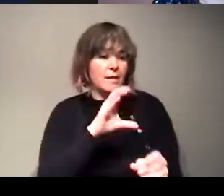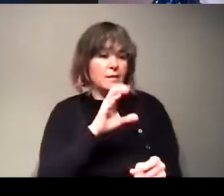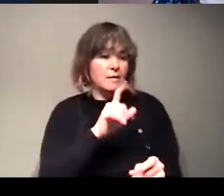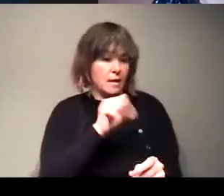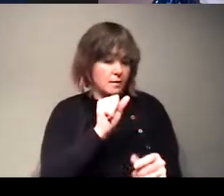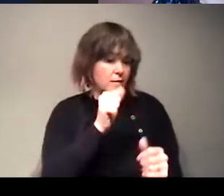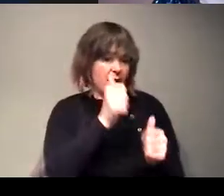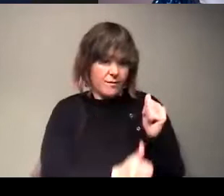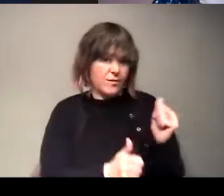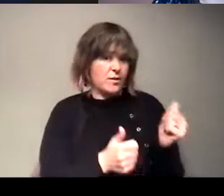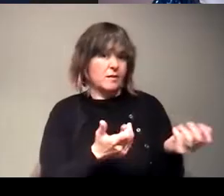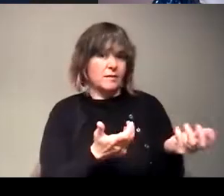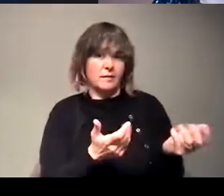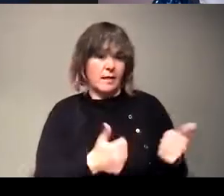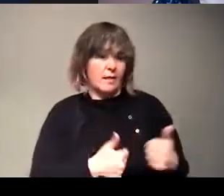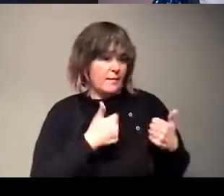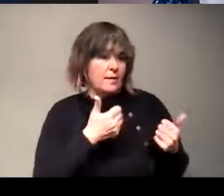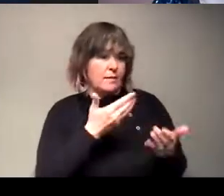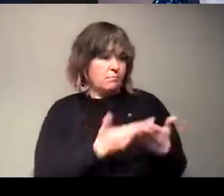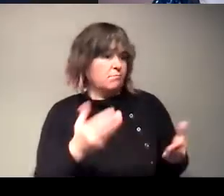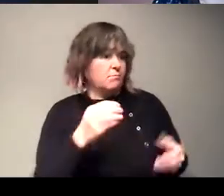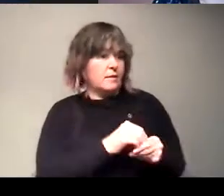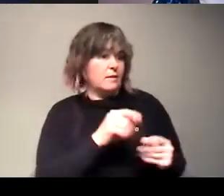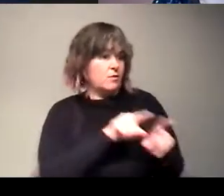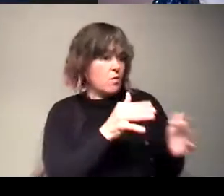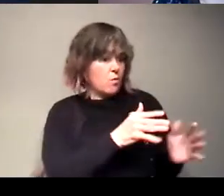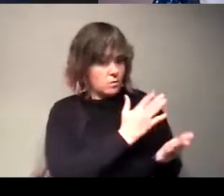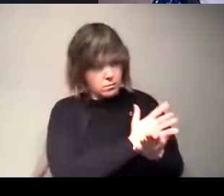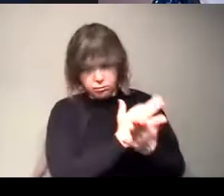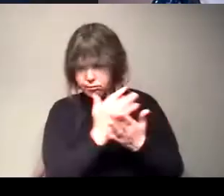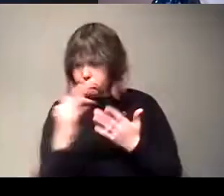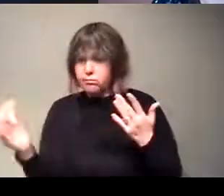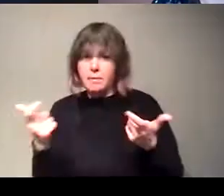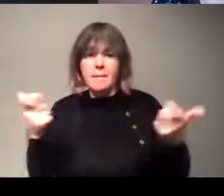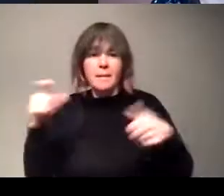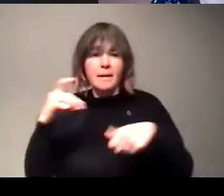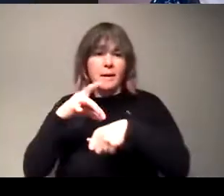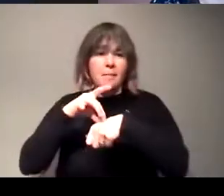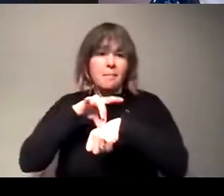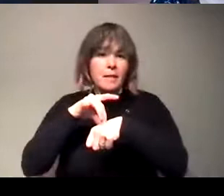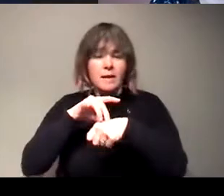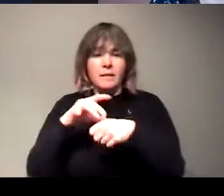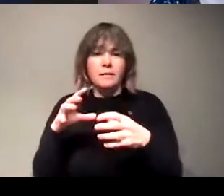every living organism in Star Wars, all the way to the a big planet-wide